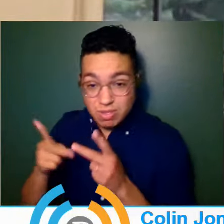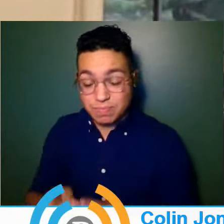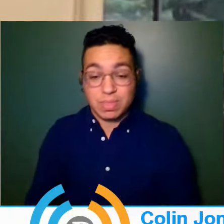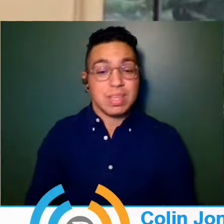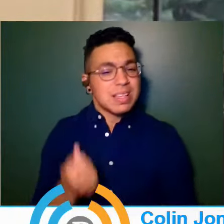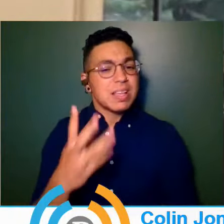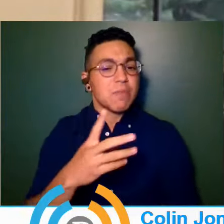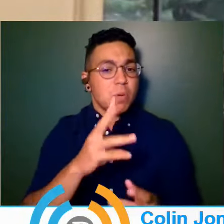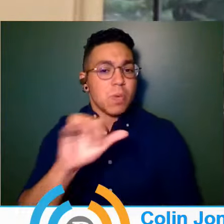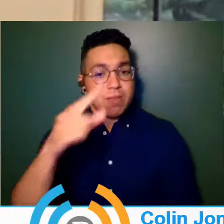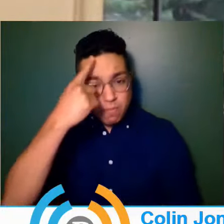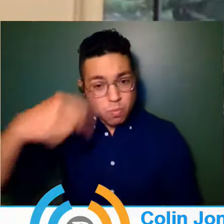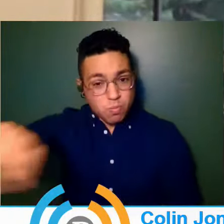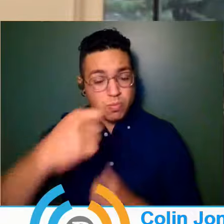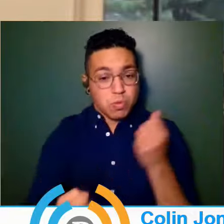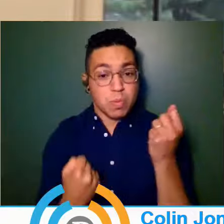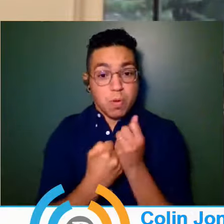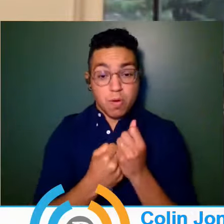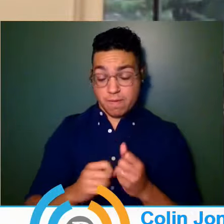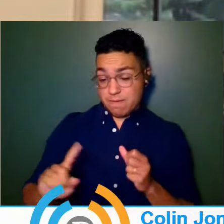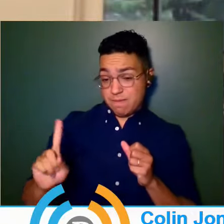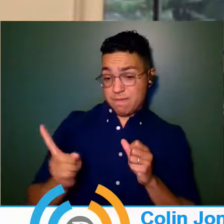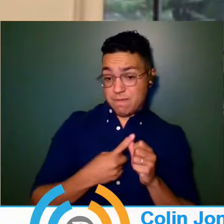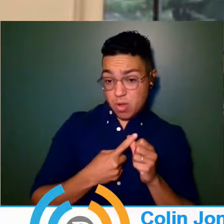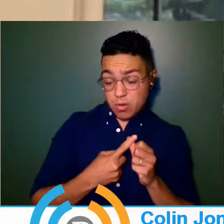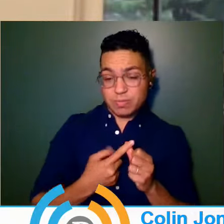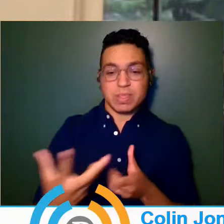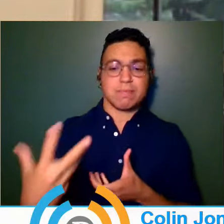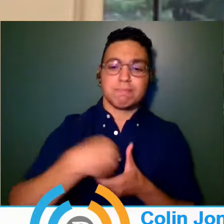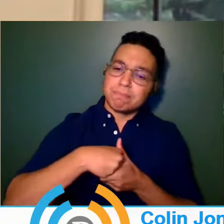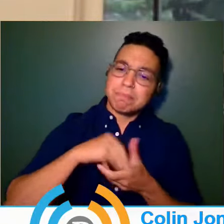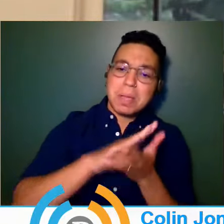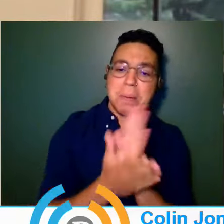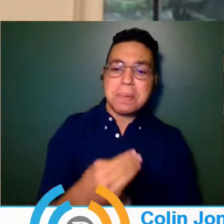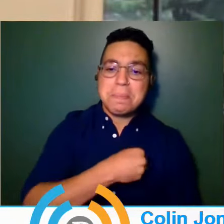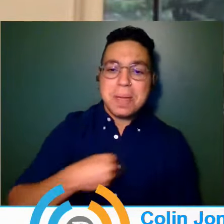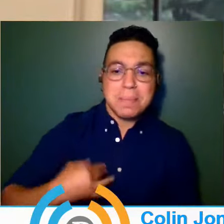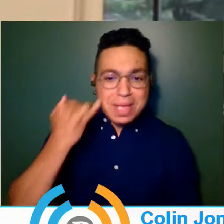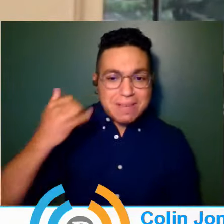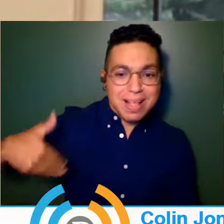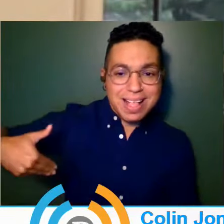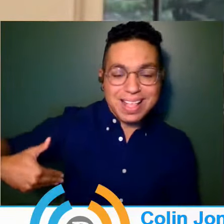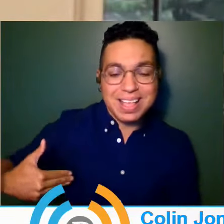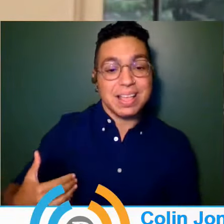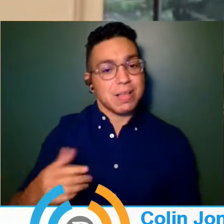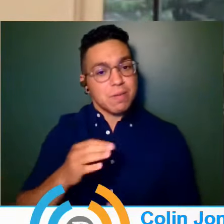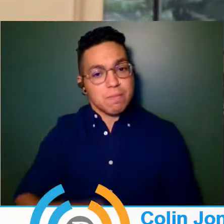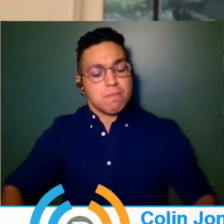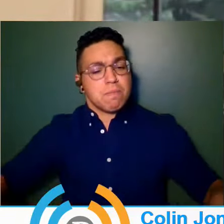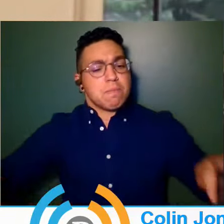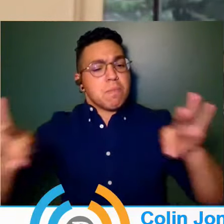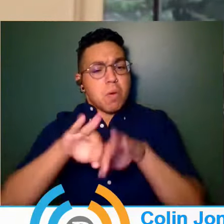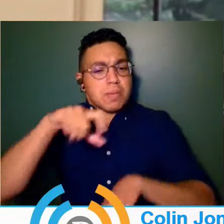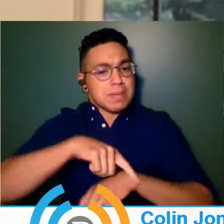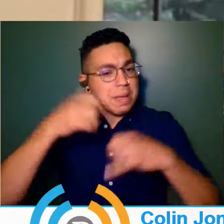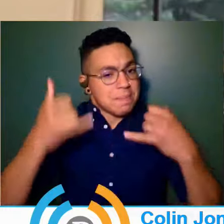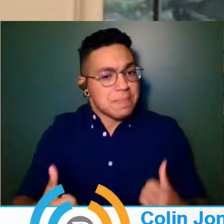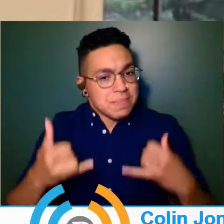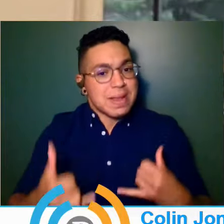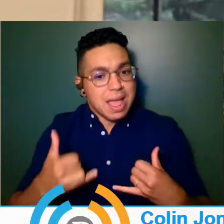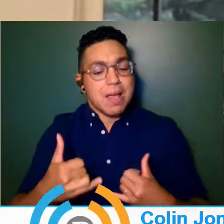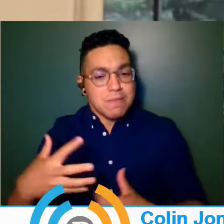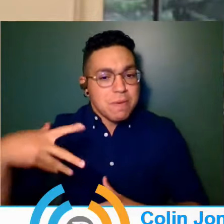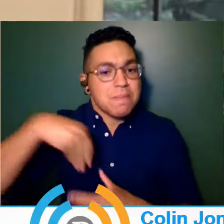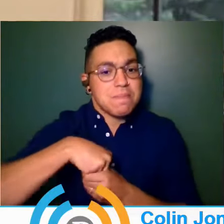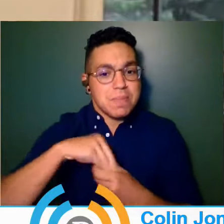become a City Club member if you are not already. There has never been a more important time for the work of City Club's volunteer member leadership. You can